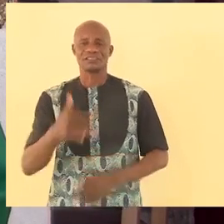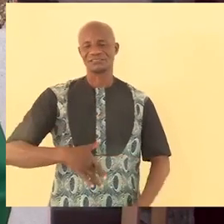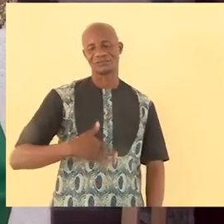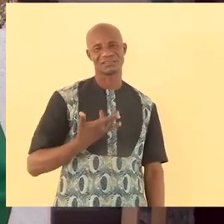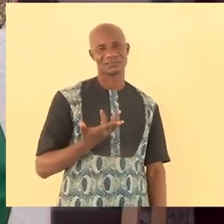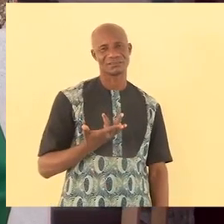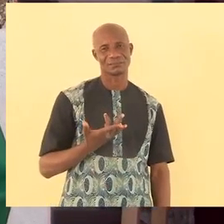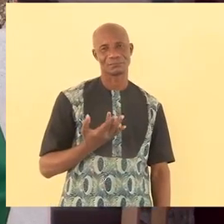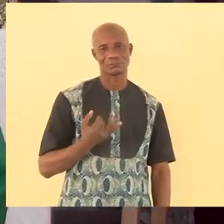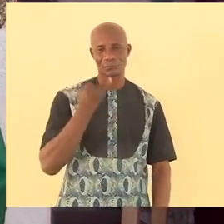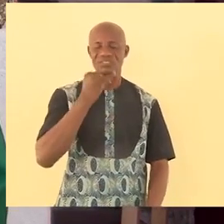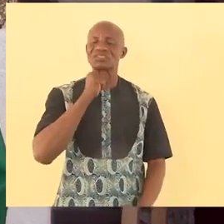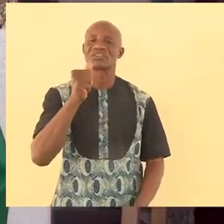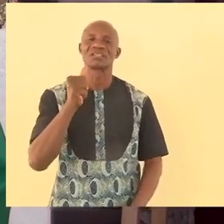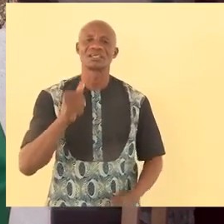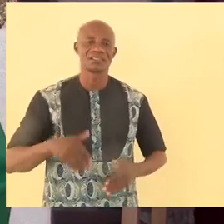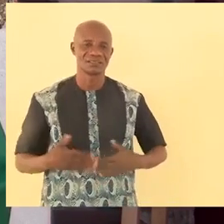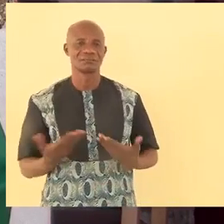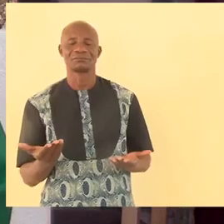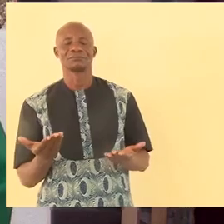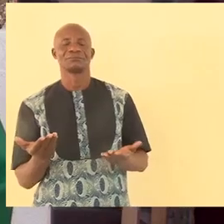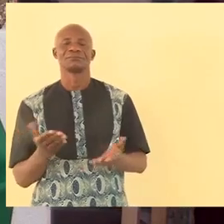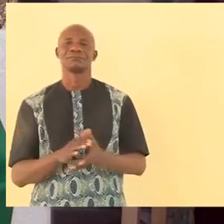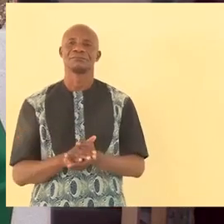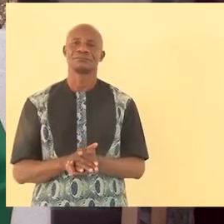They feel like he's ungrateful.